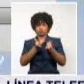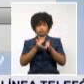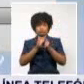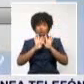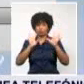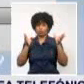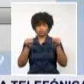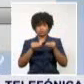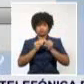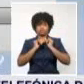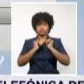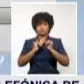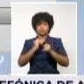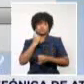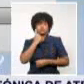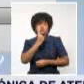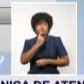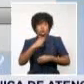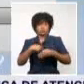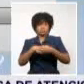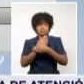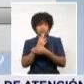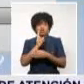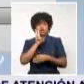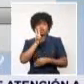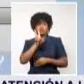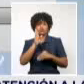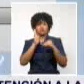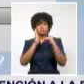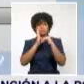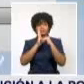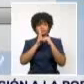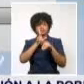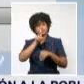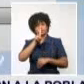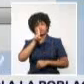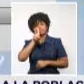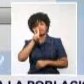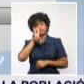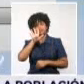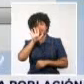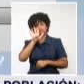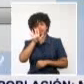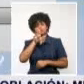2,125 people died from COVID-19 in the region of the Americas, for the total of